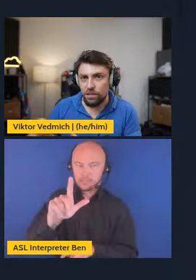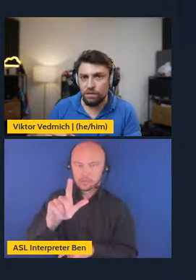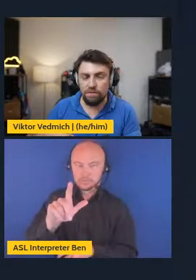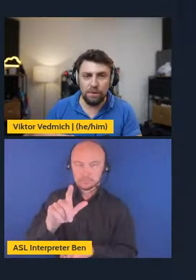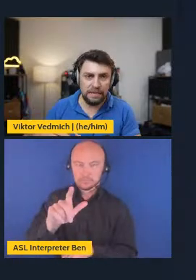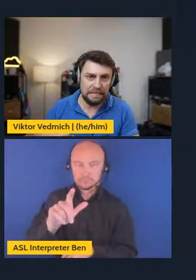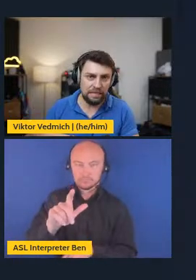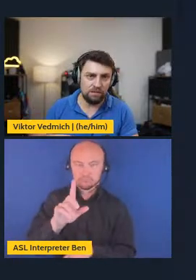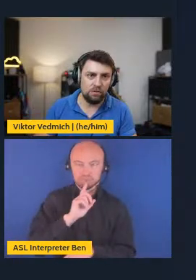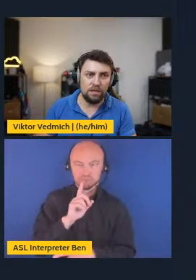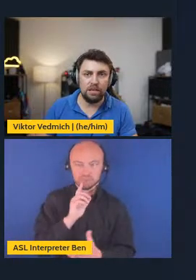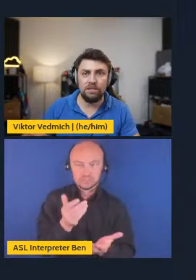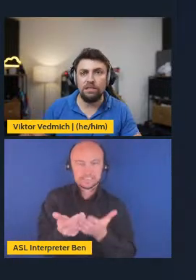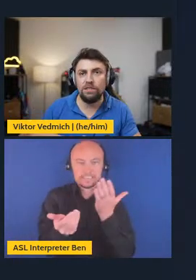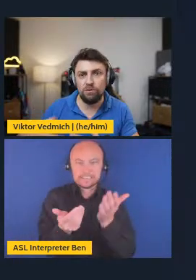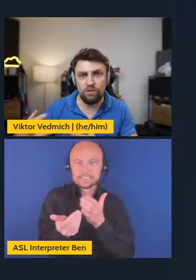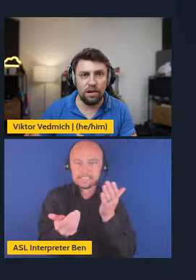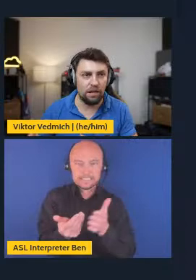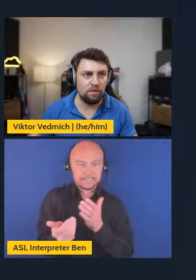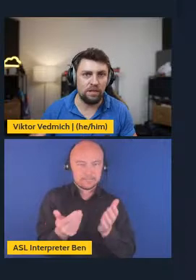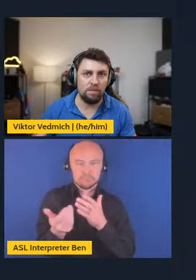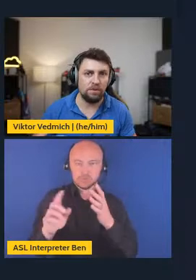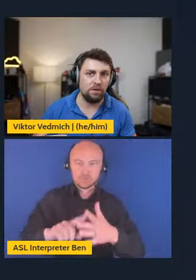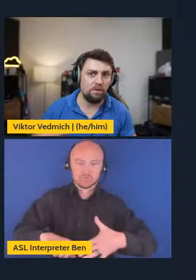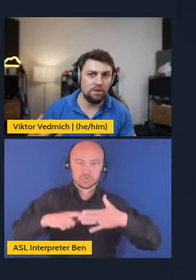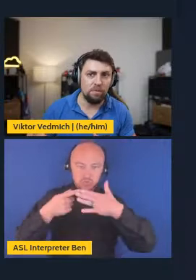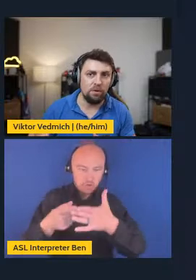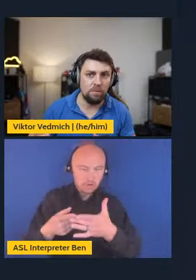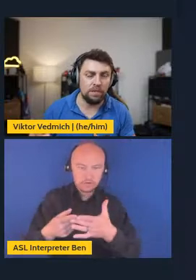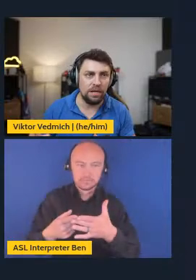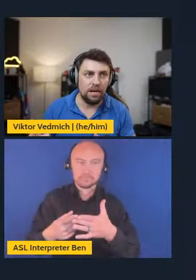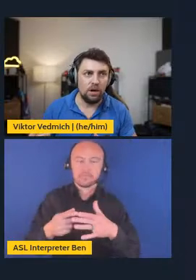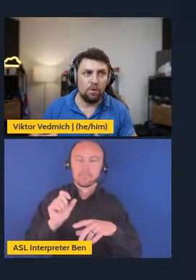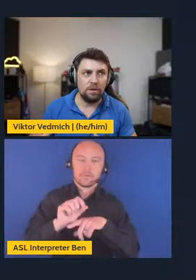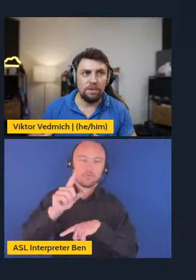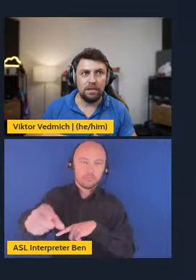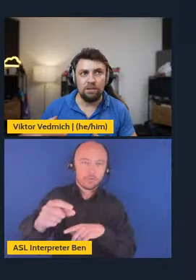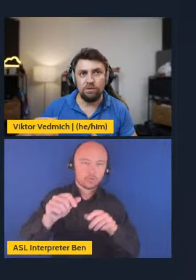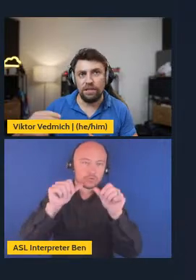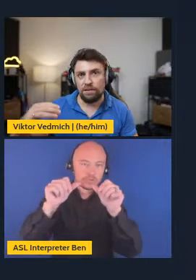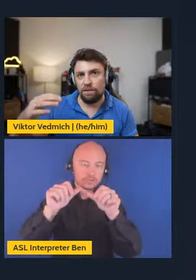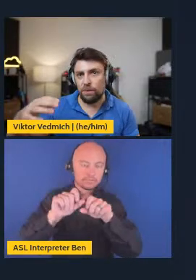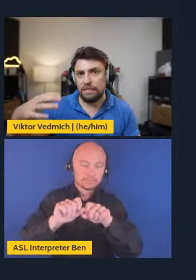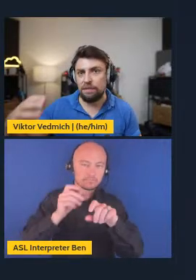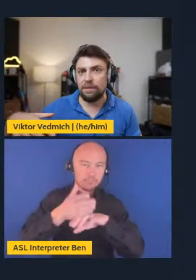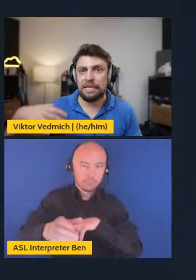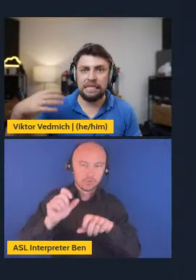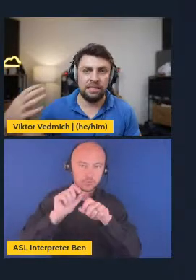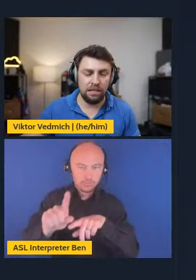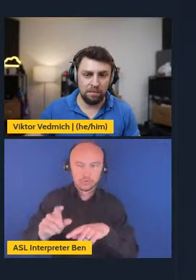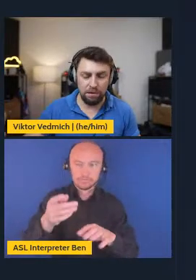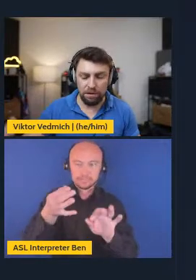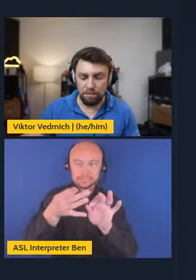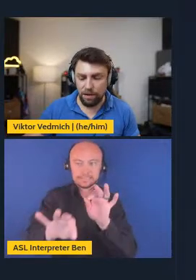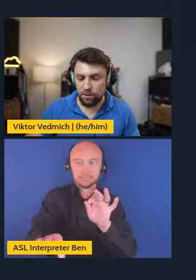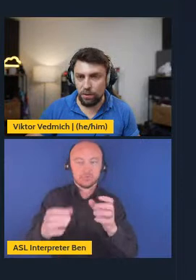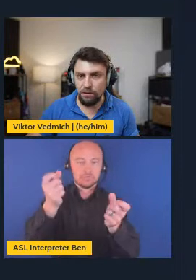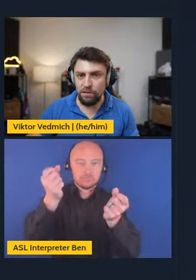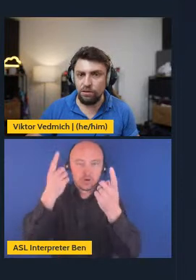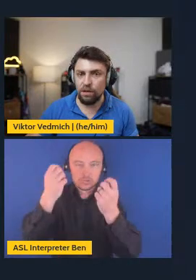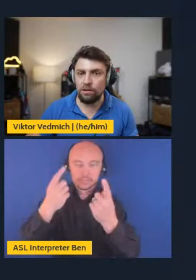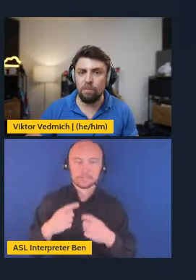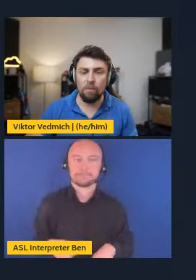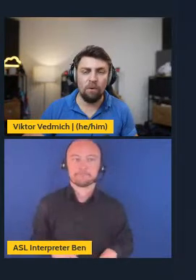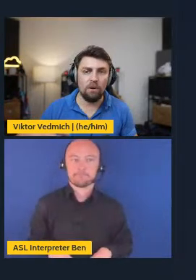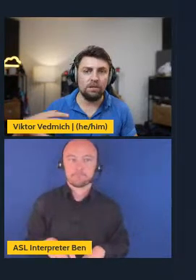things, it's very easy. It's easy to start. Like for example, your first deployment looks like very simple and understandable. But when you